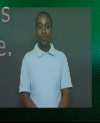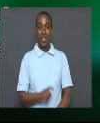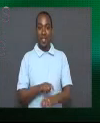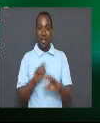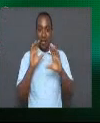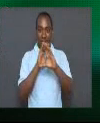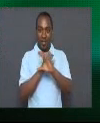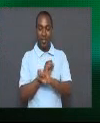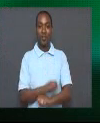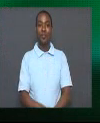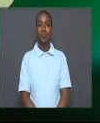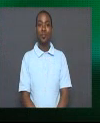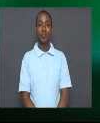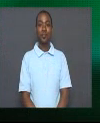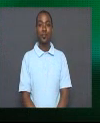Time's up.